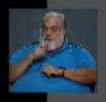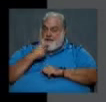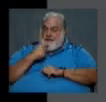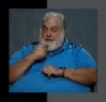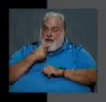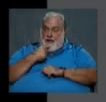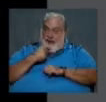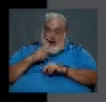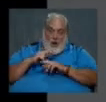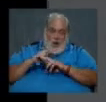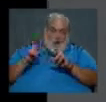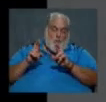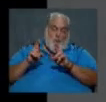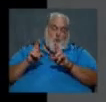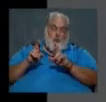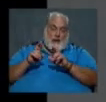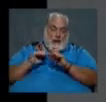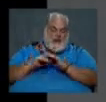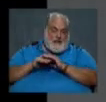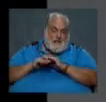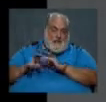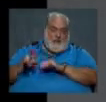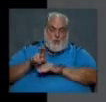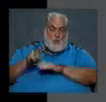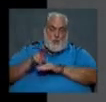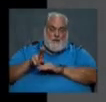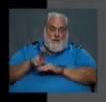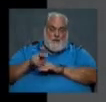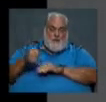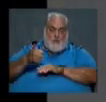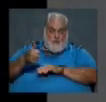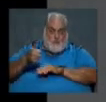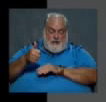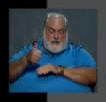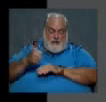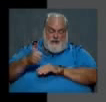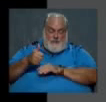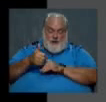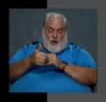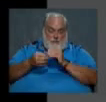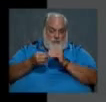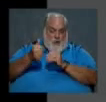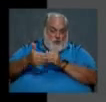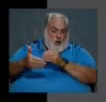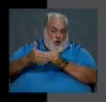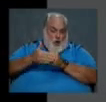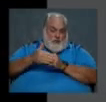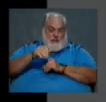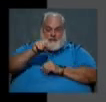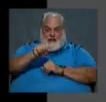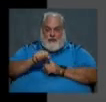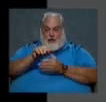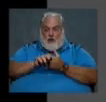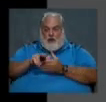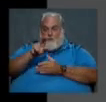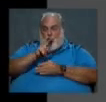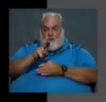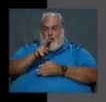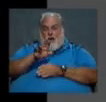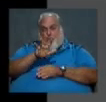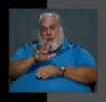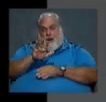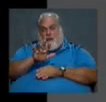accessible public transportation. The nearest Rock Region Metro bus route is located on South University Avenue,